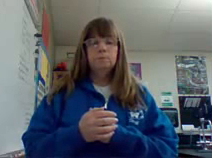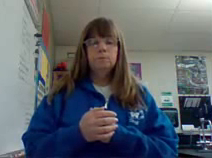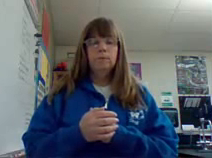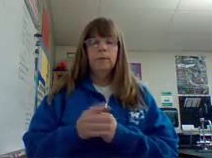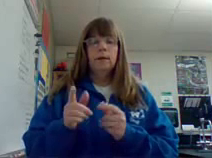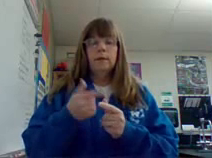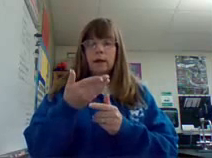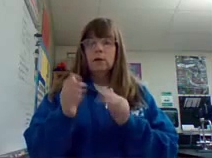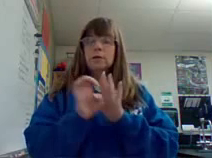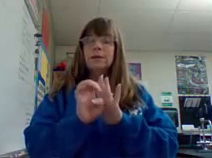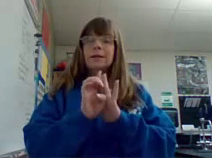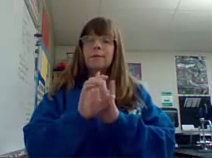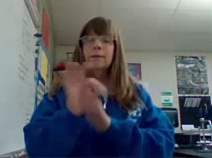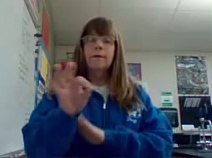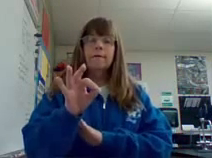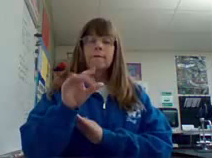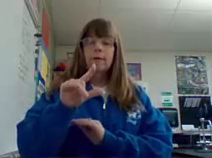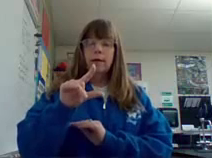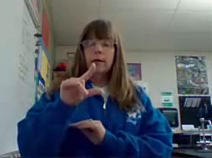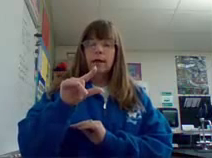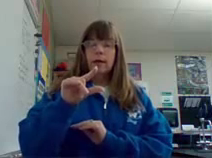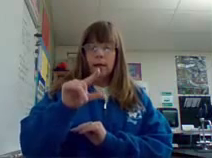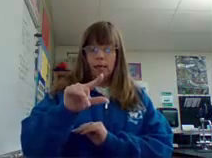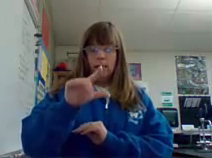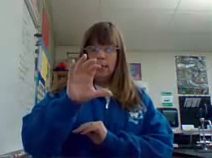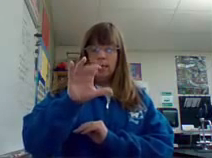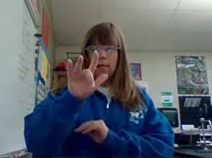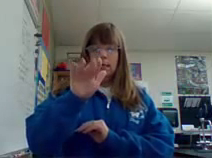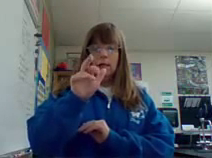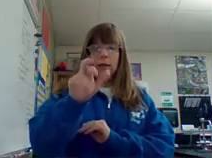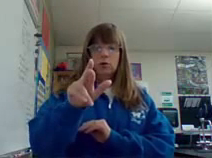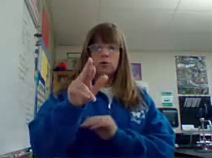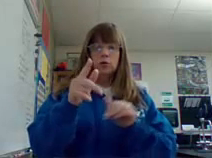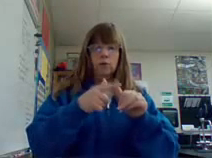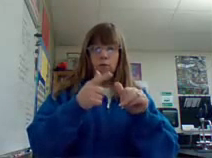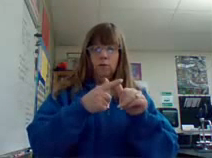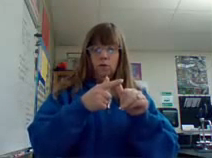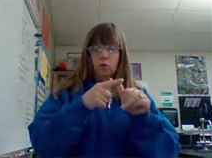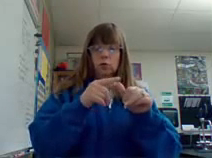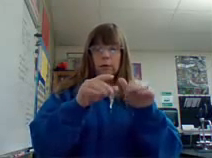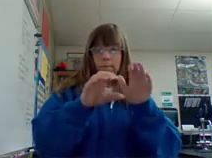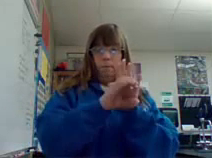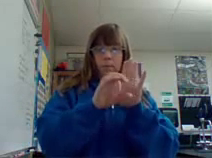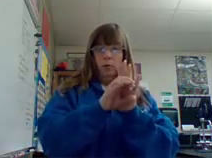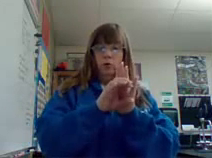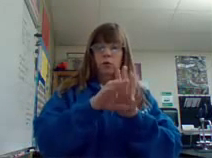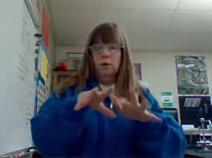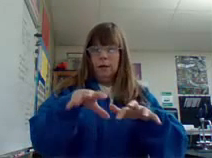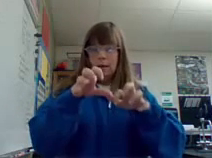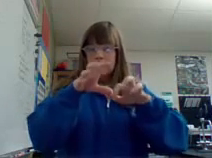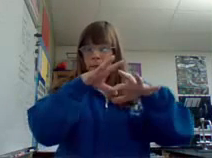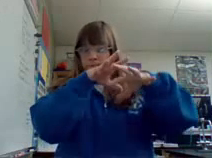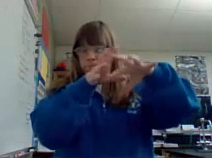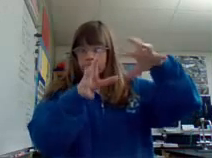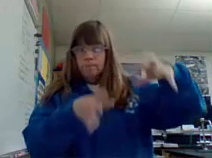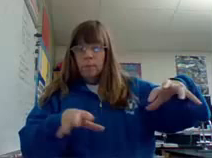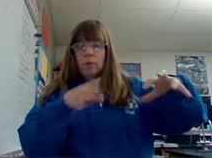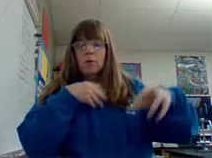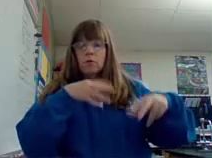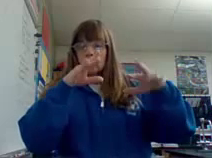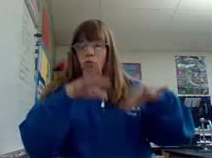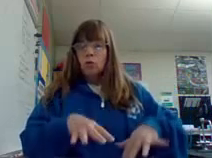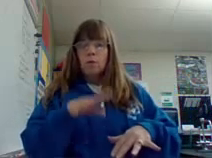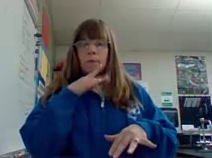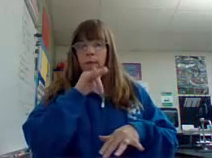And then here's an example of a glacier. And it's this first picture. There's a glacier there, so it's all covered with snow. It's been that way